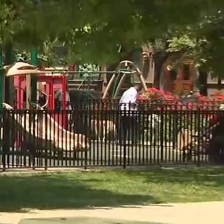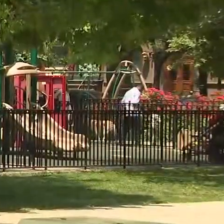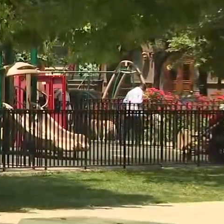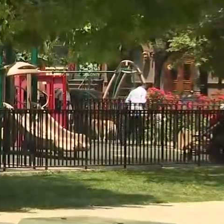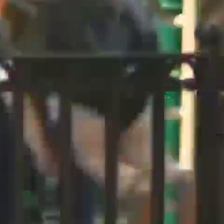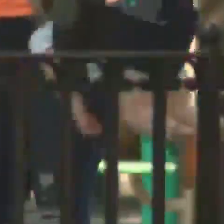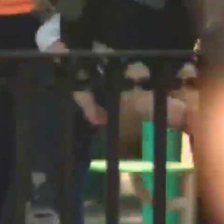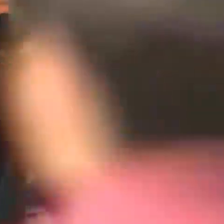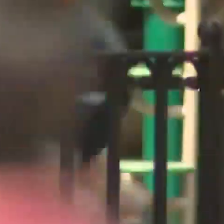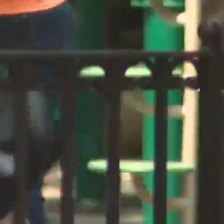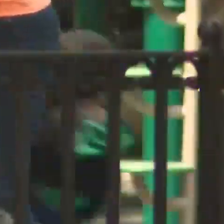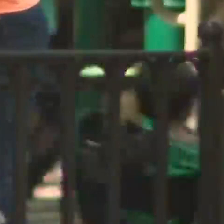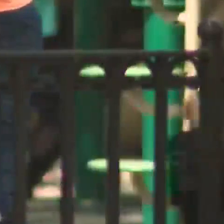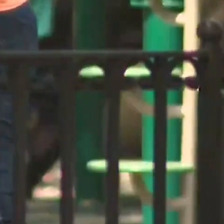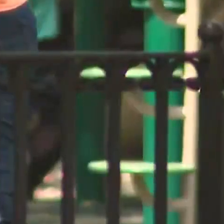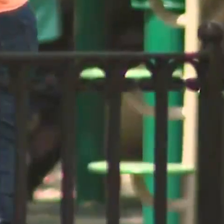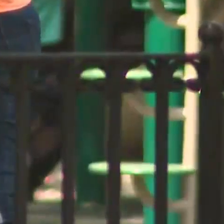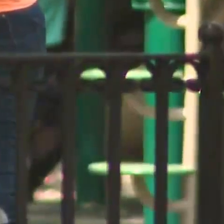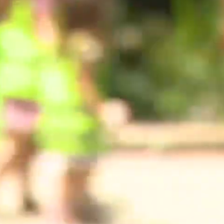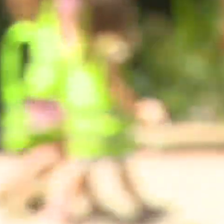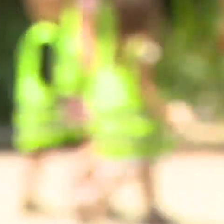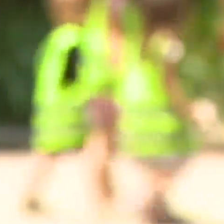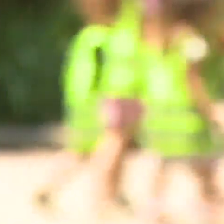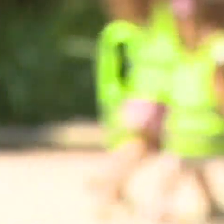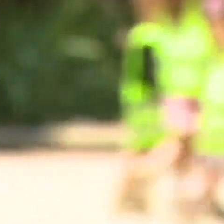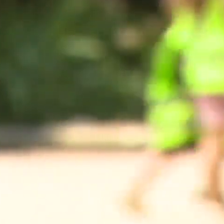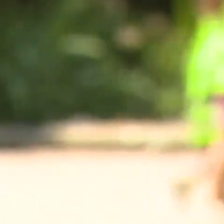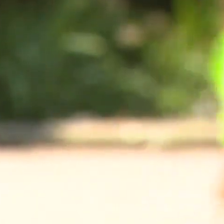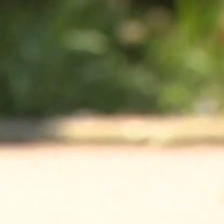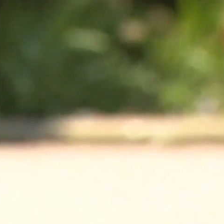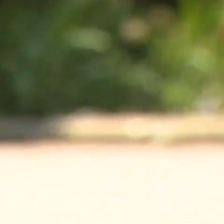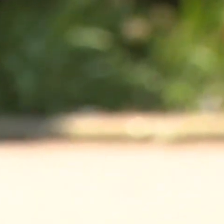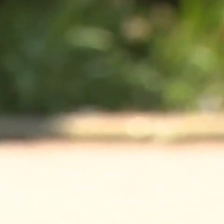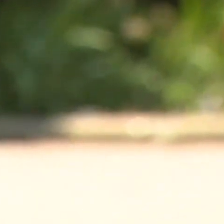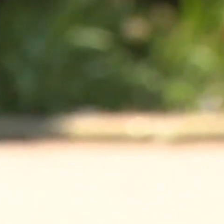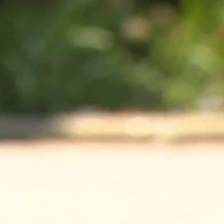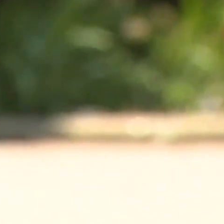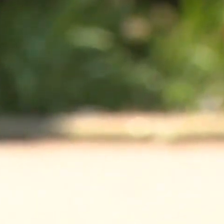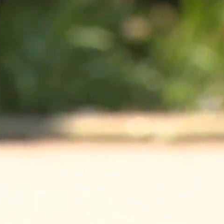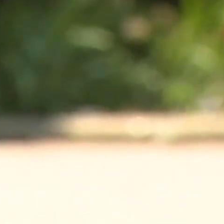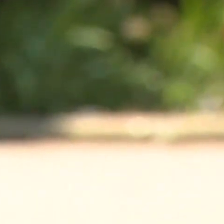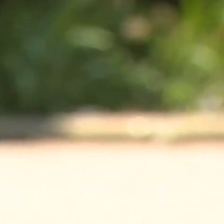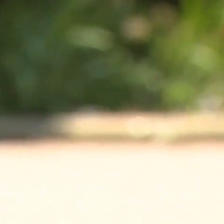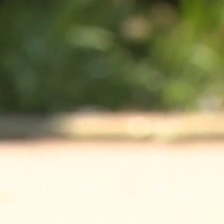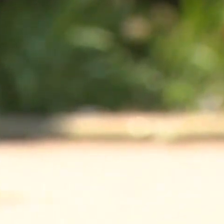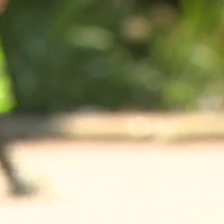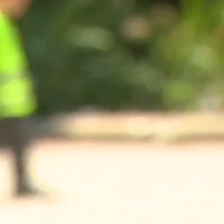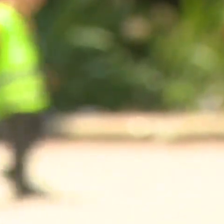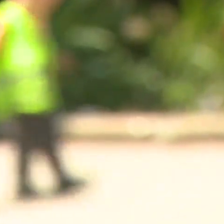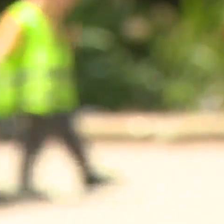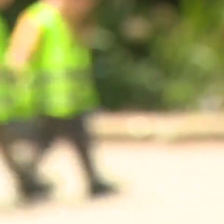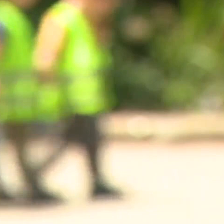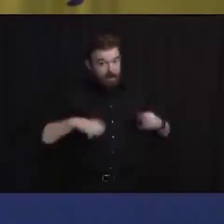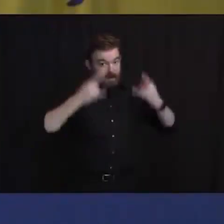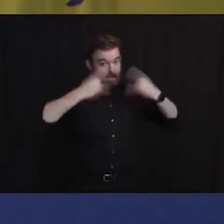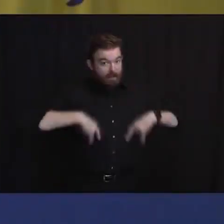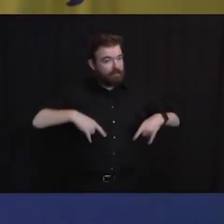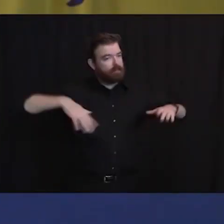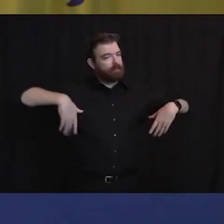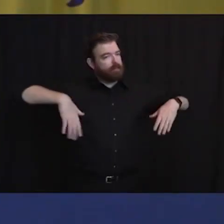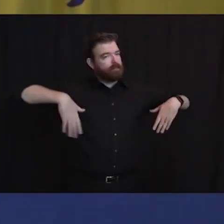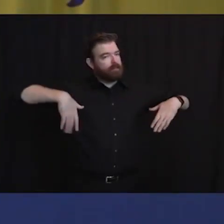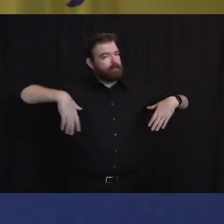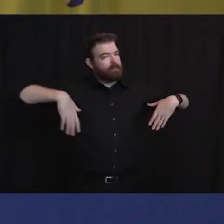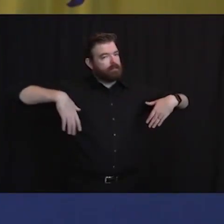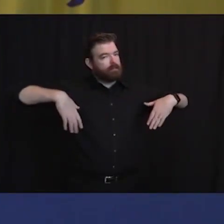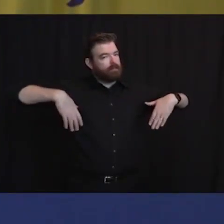and schools now and probably in the fall. There's been pushback from some parent groups, educators, and elected officials. We know,